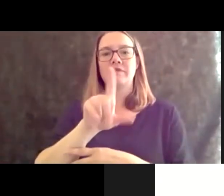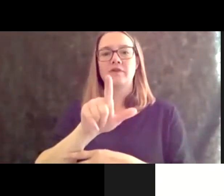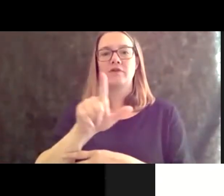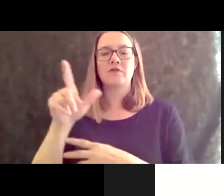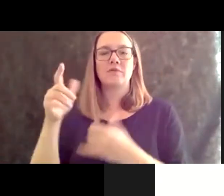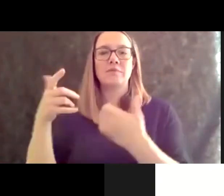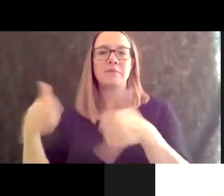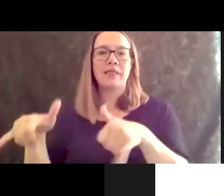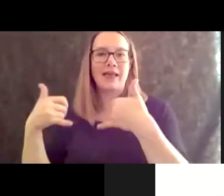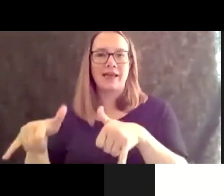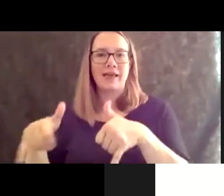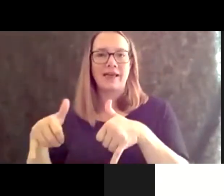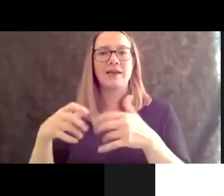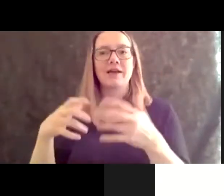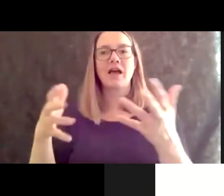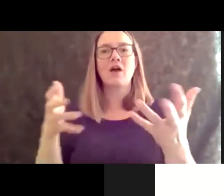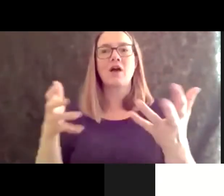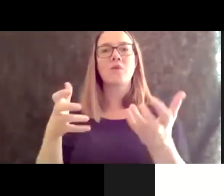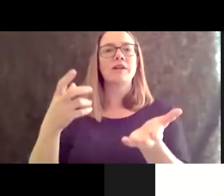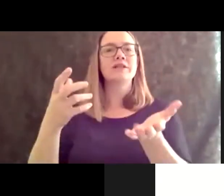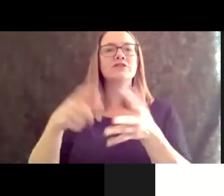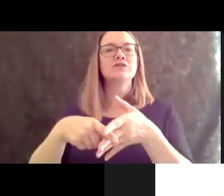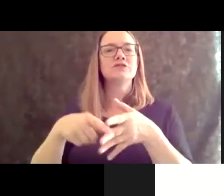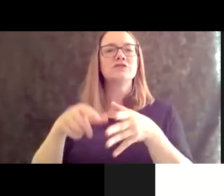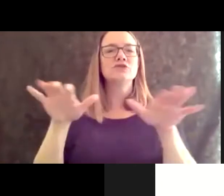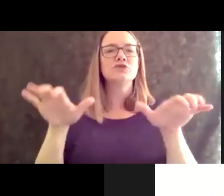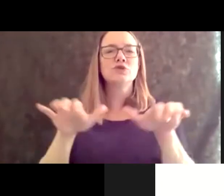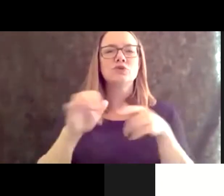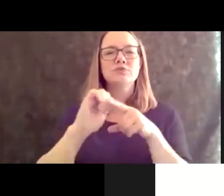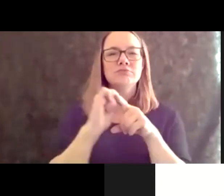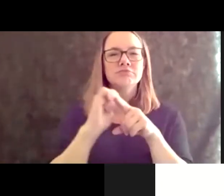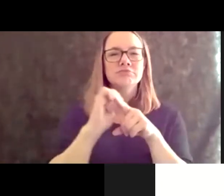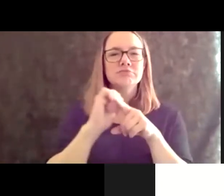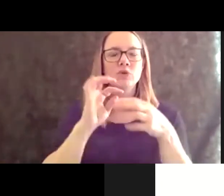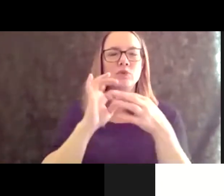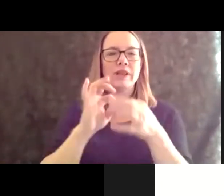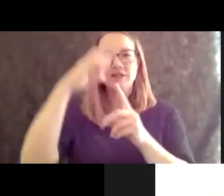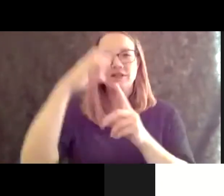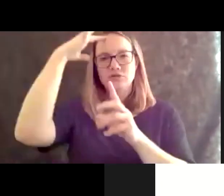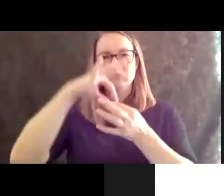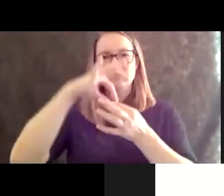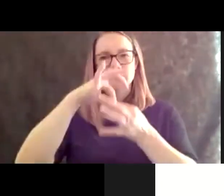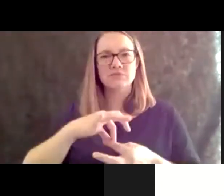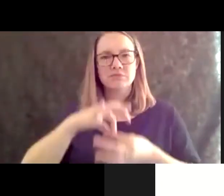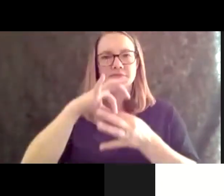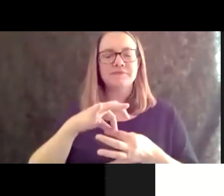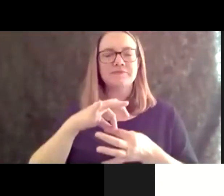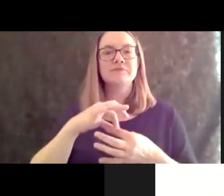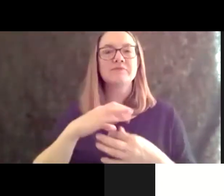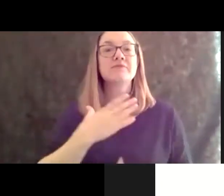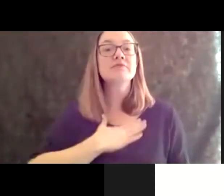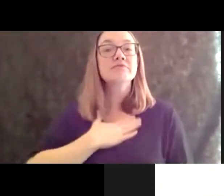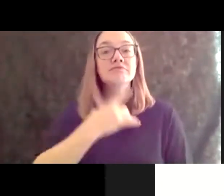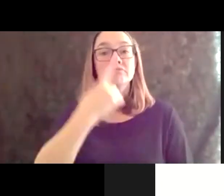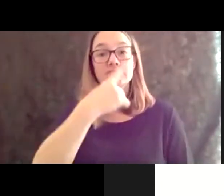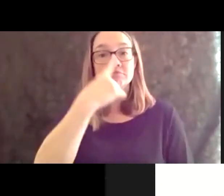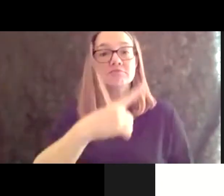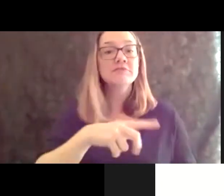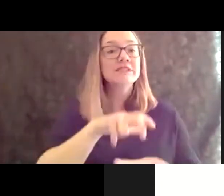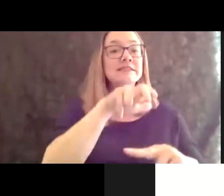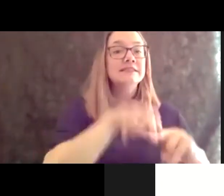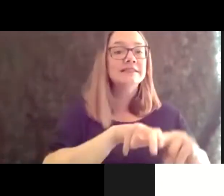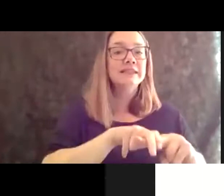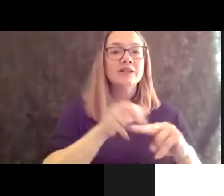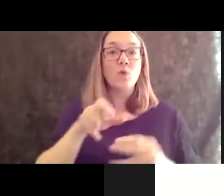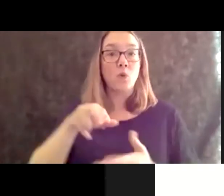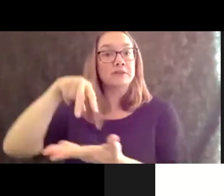go through a little grounding exercise with everyone. So if you don't mind, take a seat or stand, whatever you're